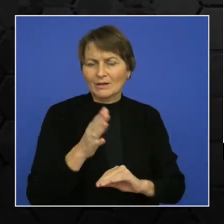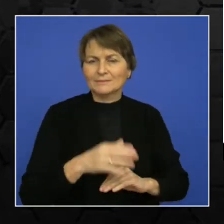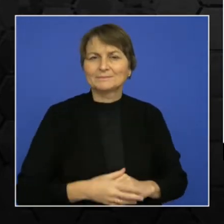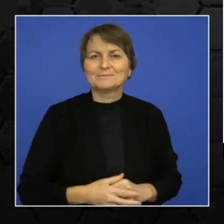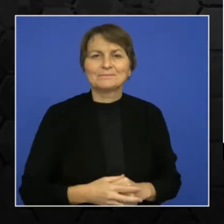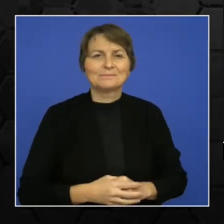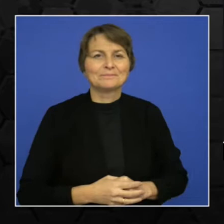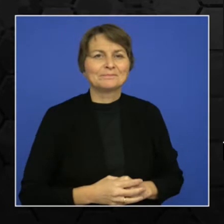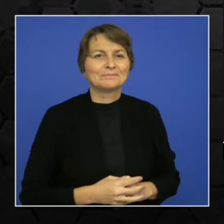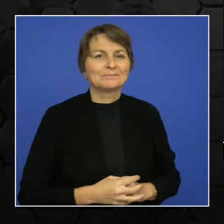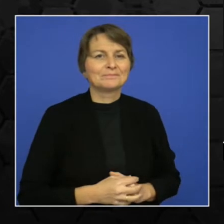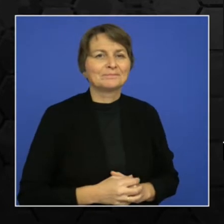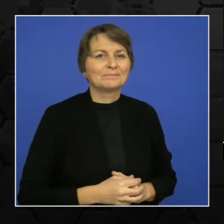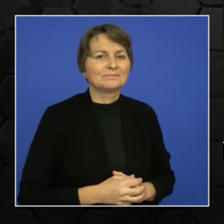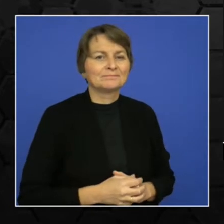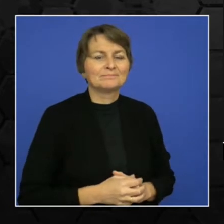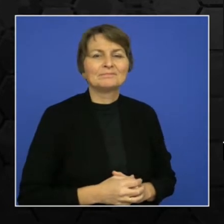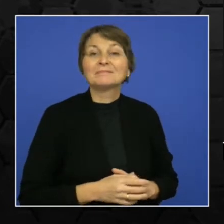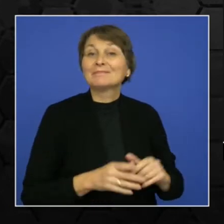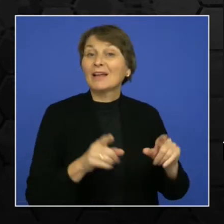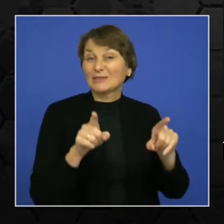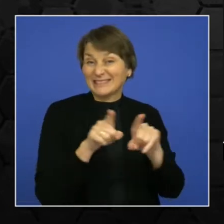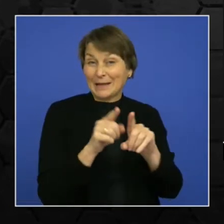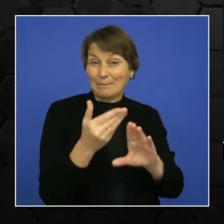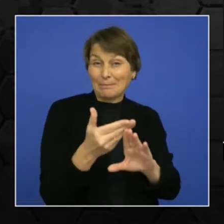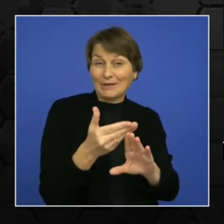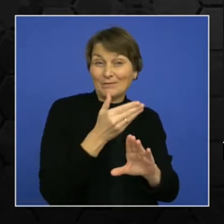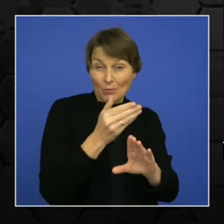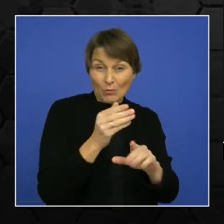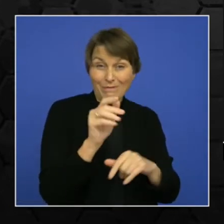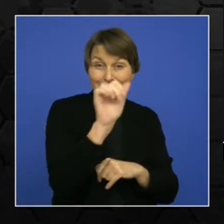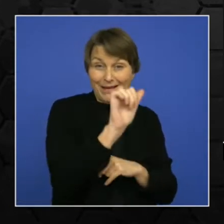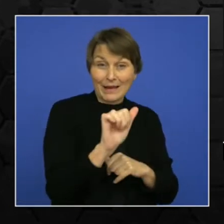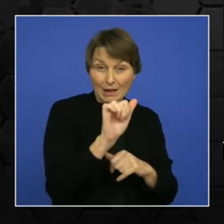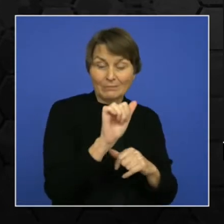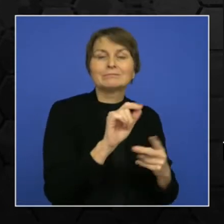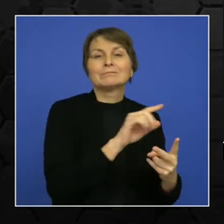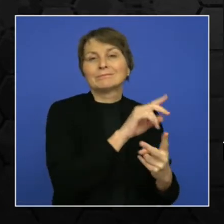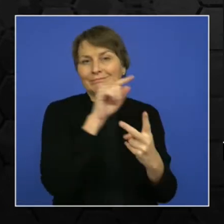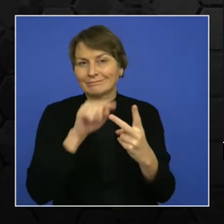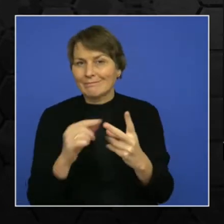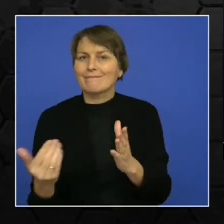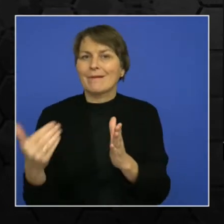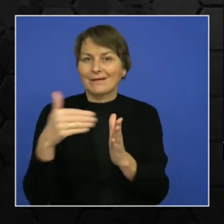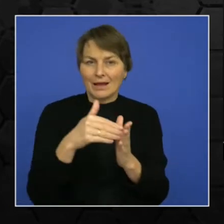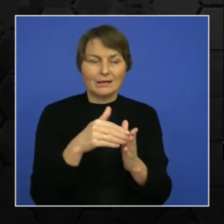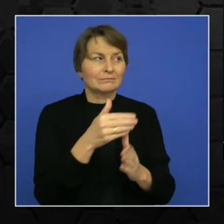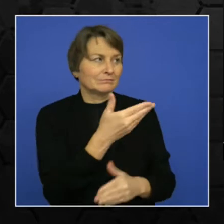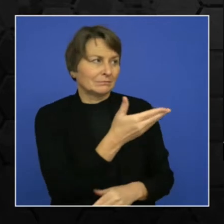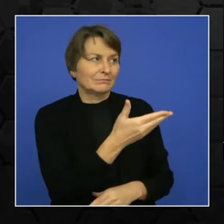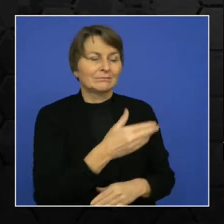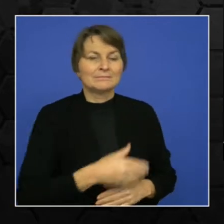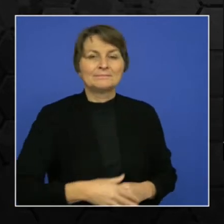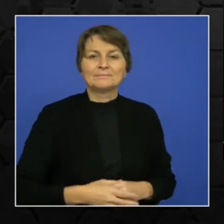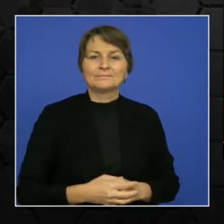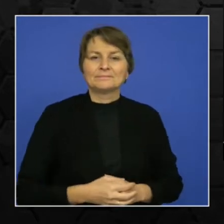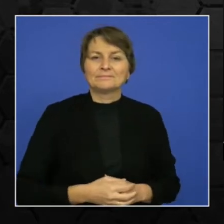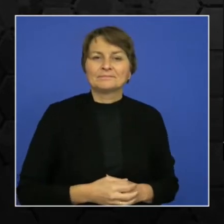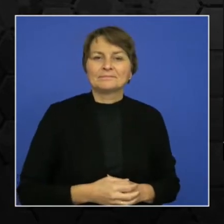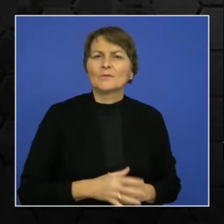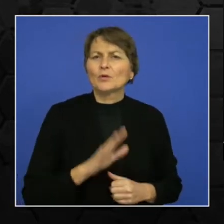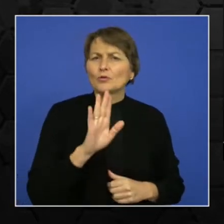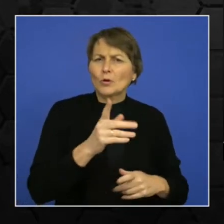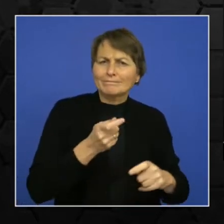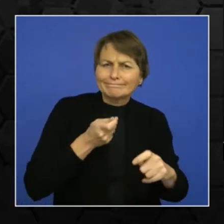in with your same Microsoft ID that you used. And here you can see the template scenario, the custom scenario, and the